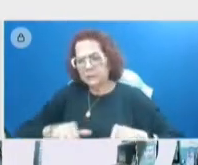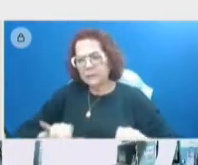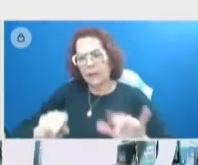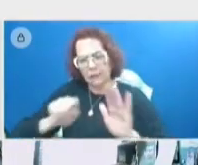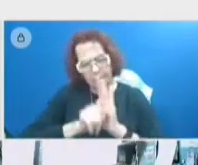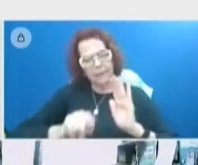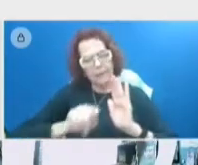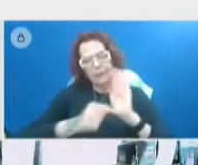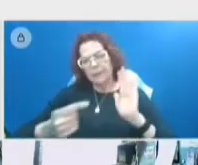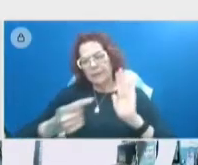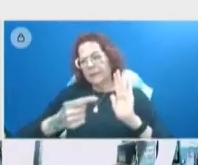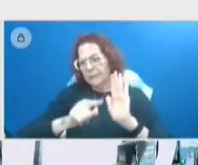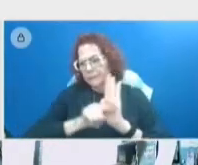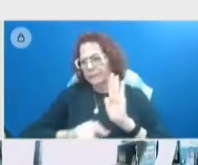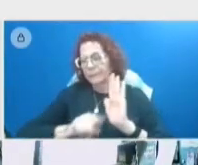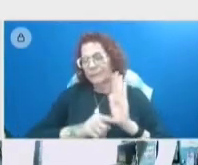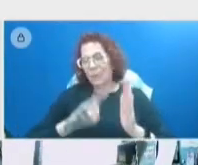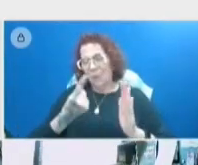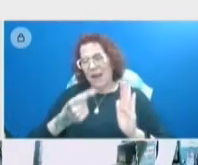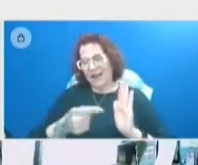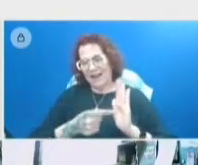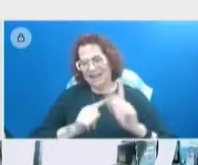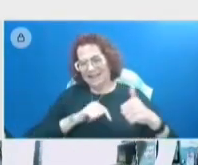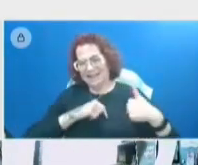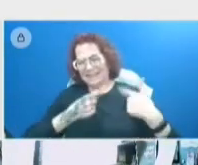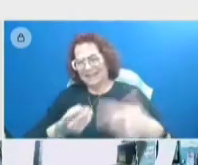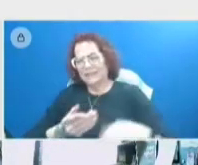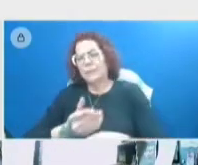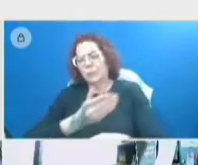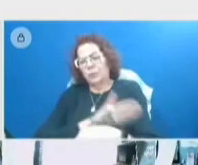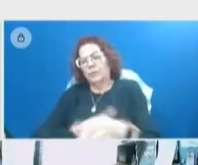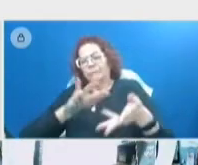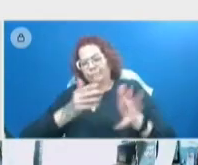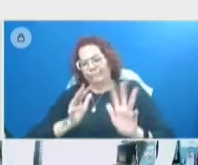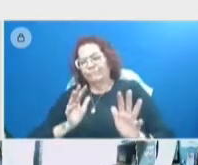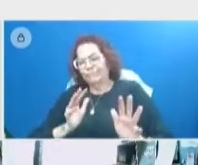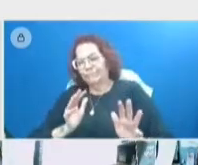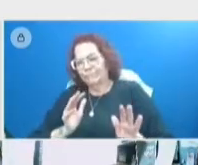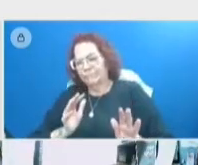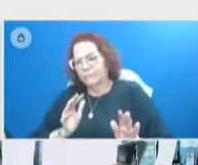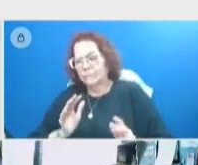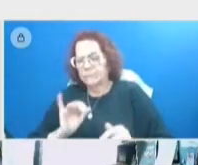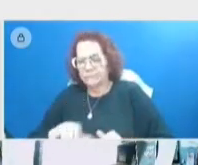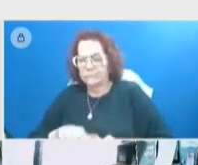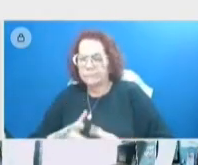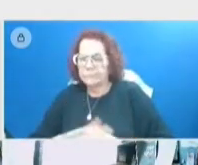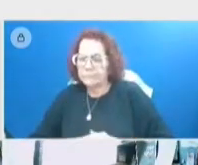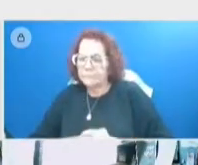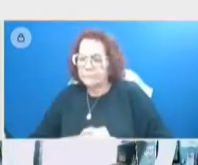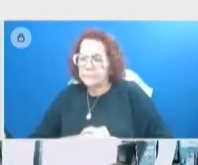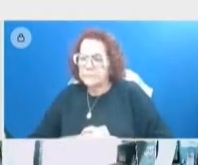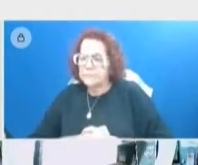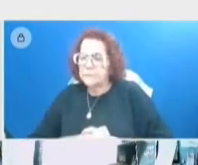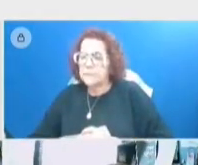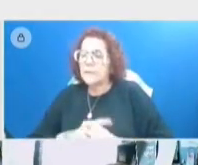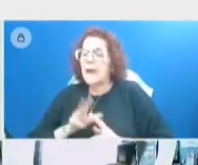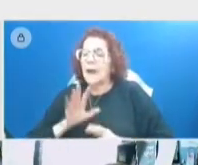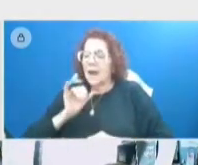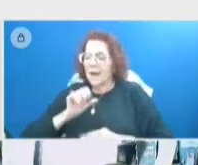has satiated the user community. No, Commissioner, I didn't mean to apply